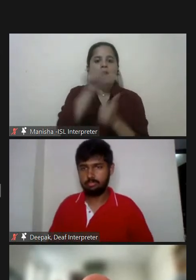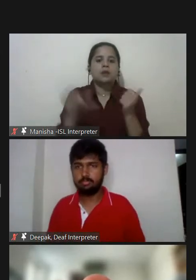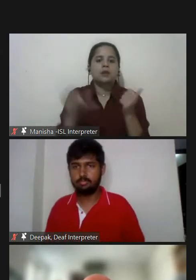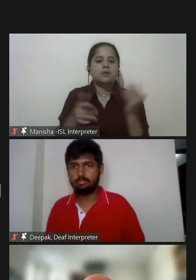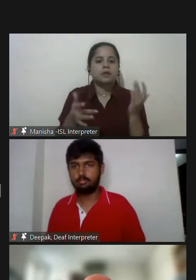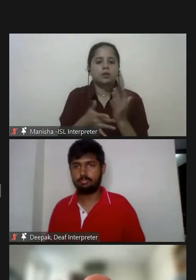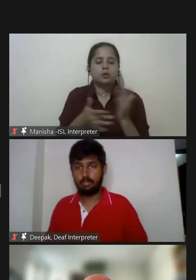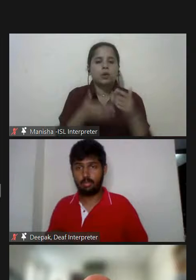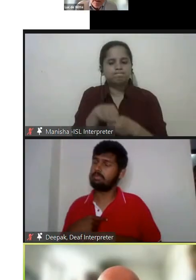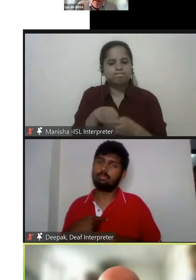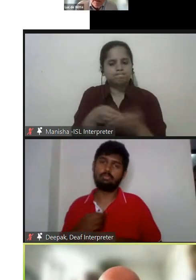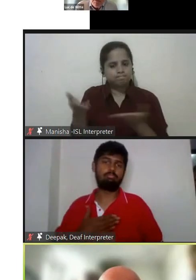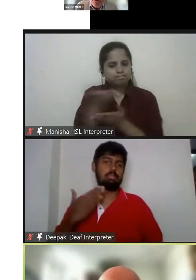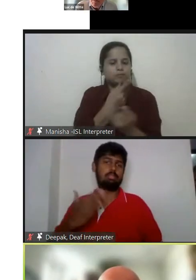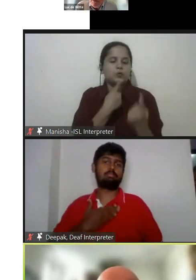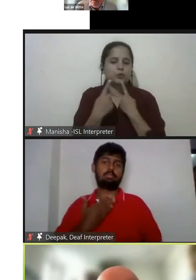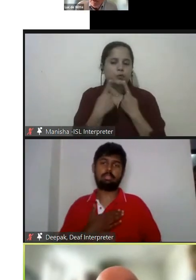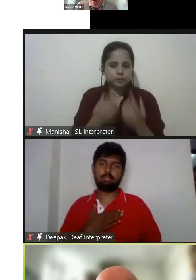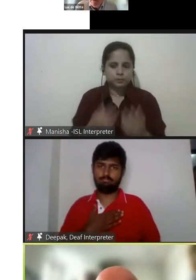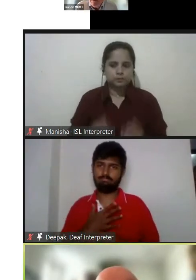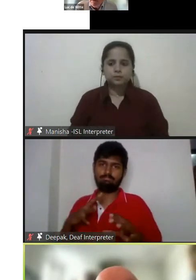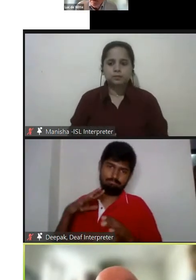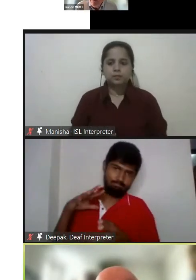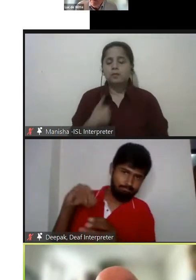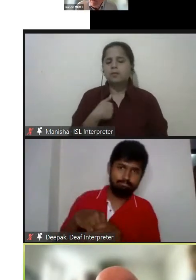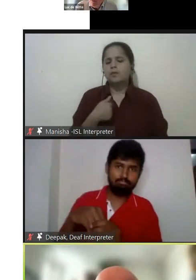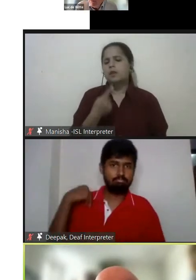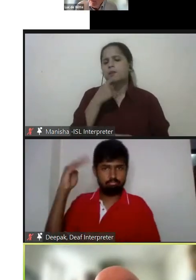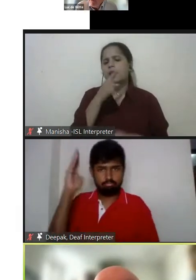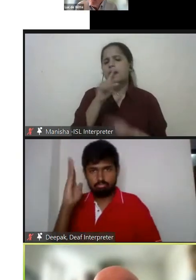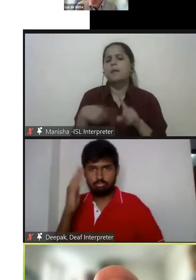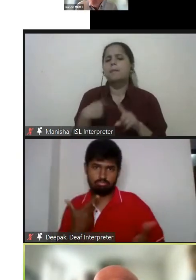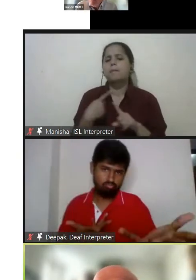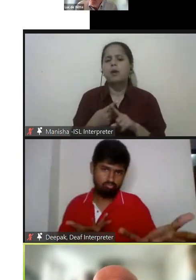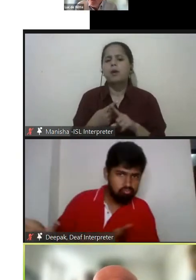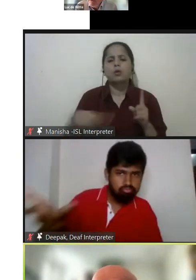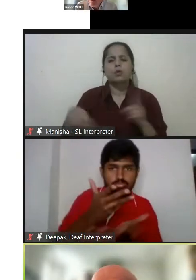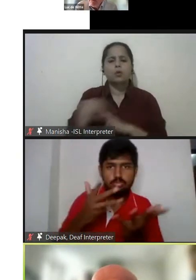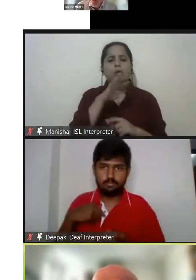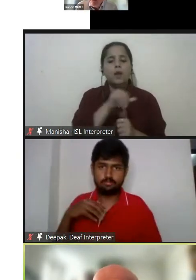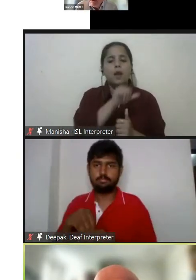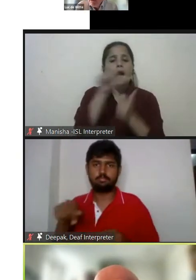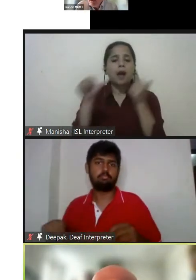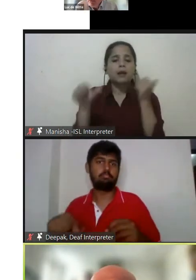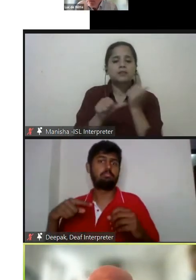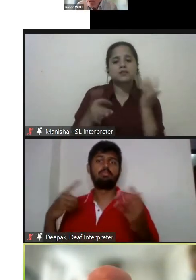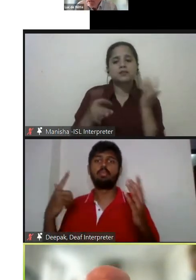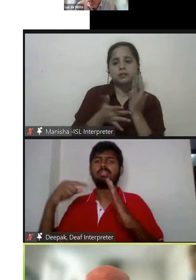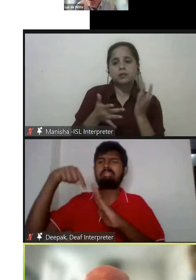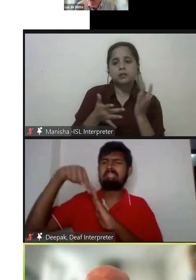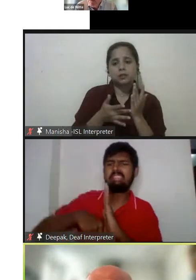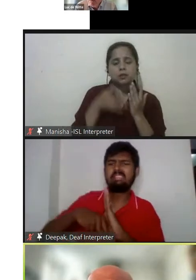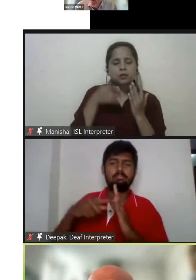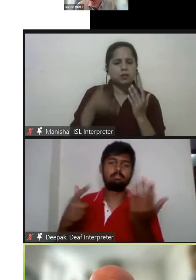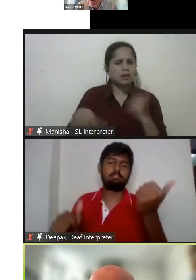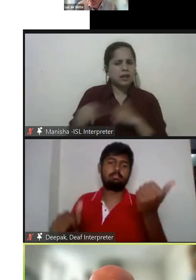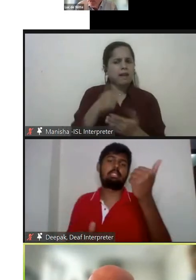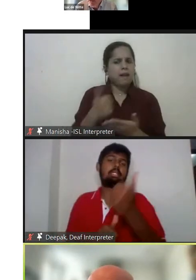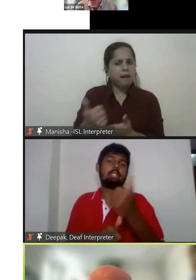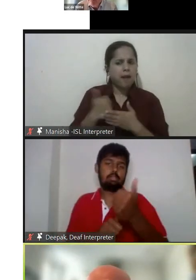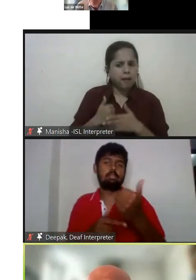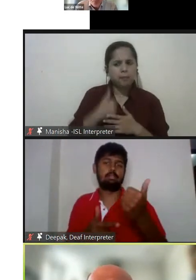rural communities? I will speak about the role of assistive technology. That is technology that helps people